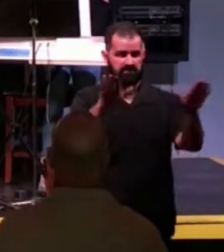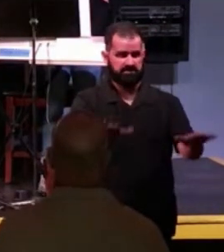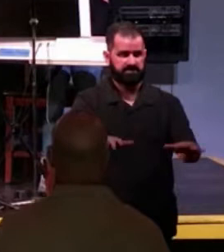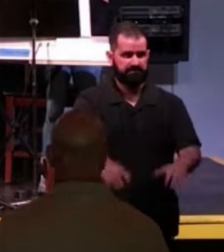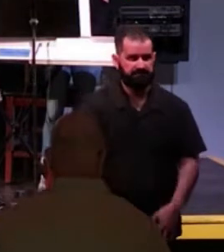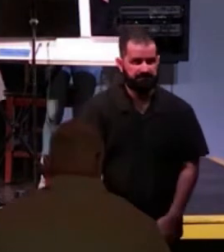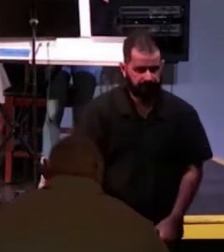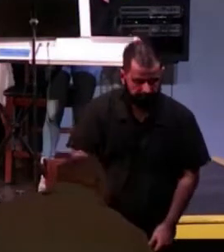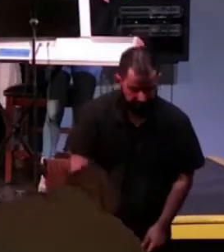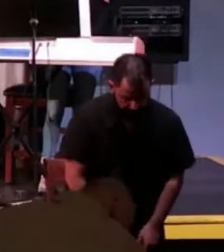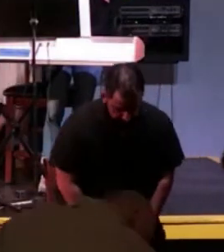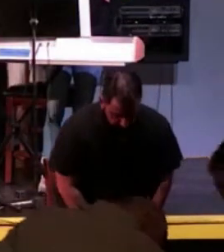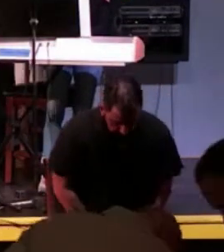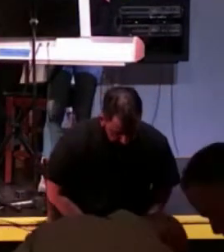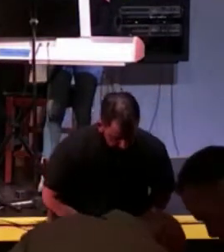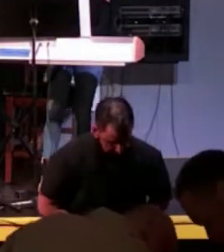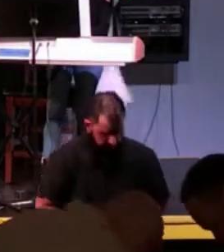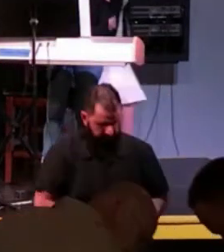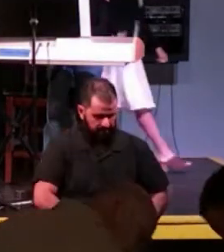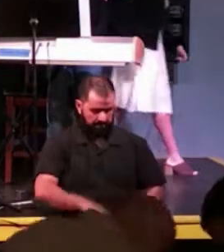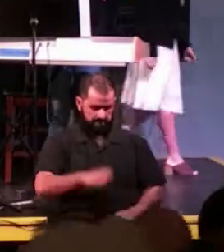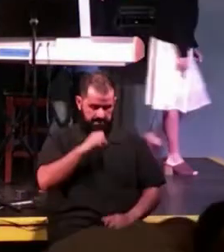can be seated today.